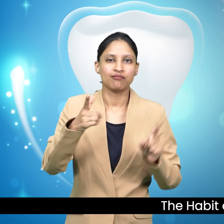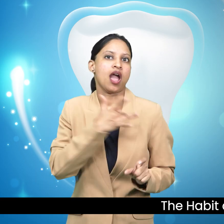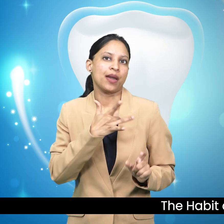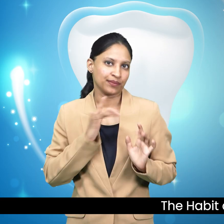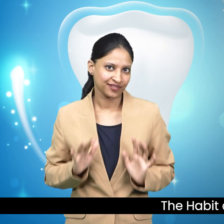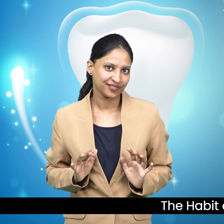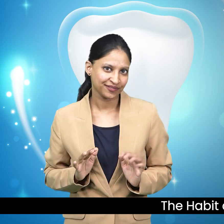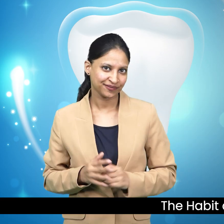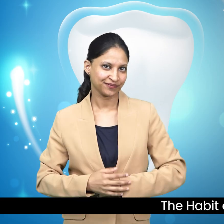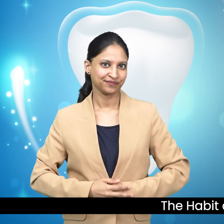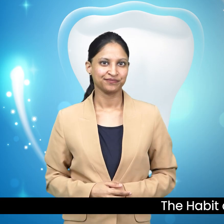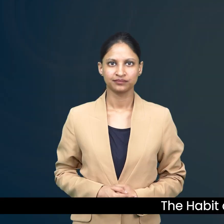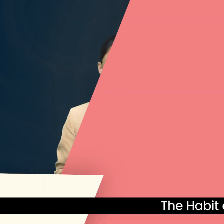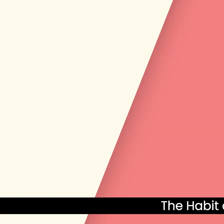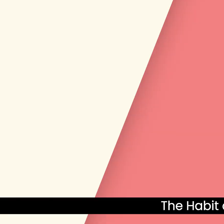habit of cleaning teeth.